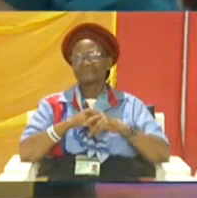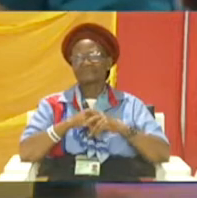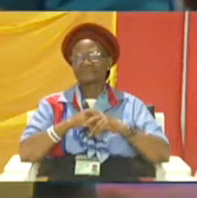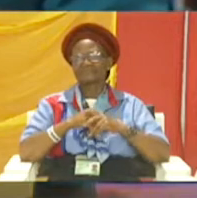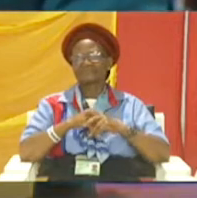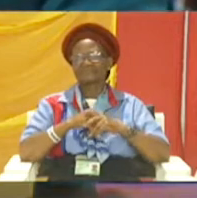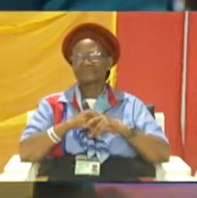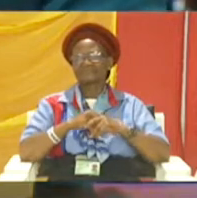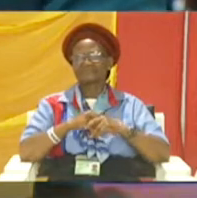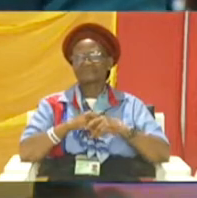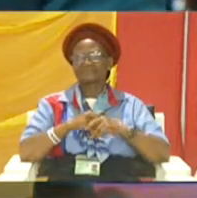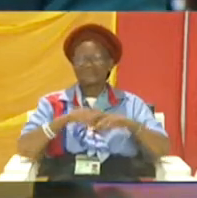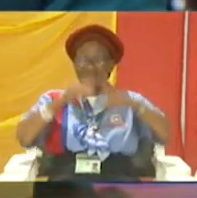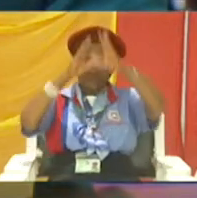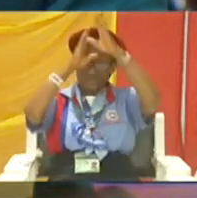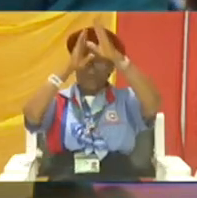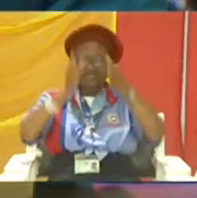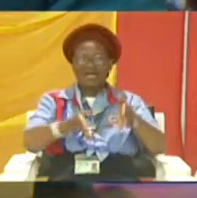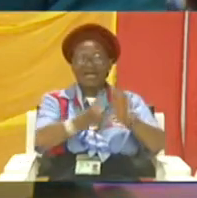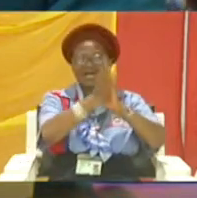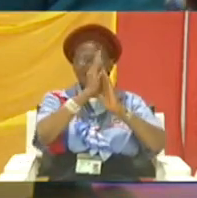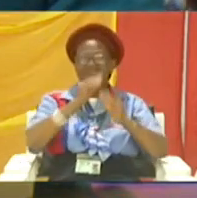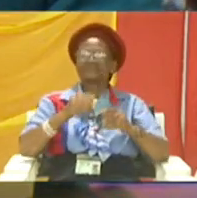Daddy asked me to prophesy to somebody